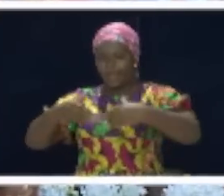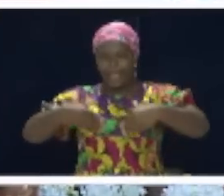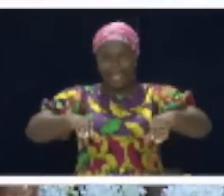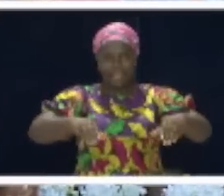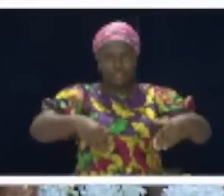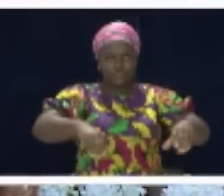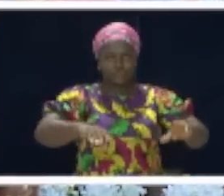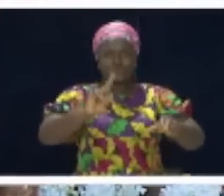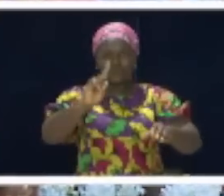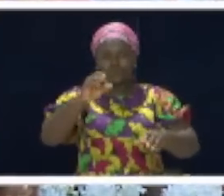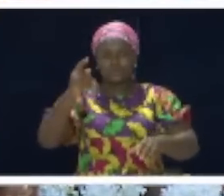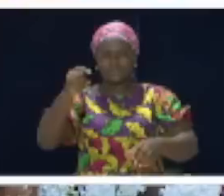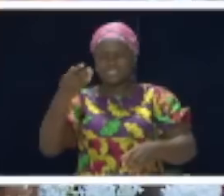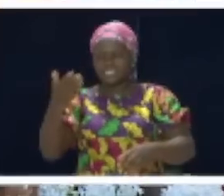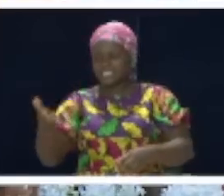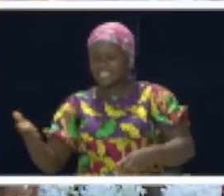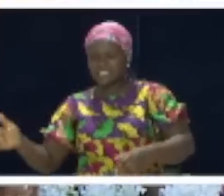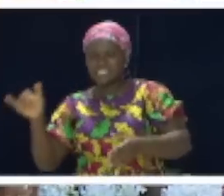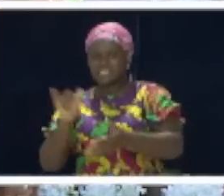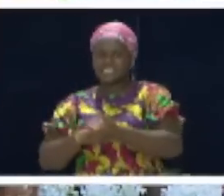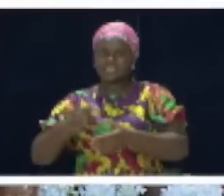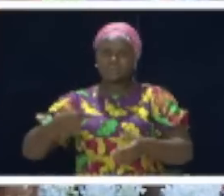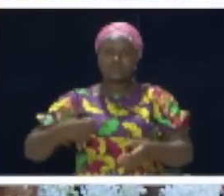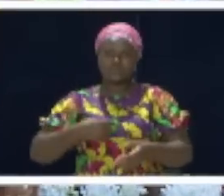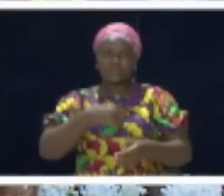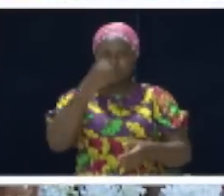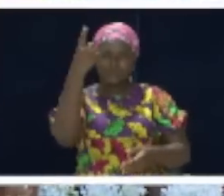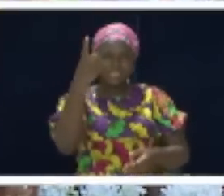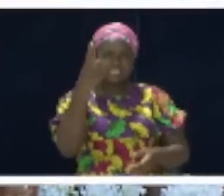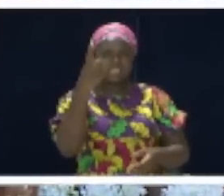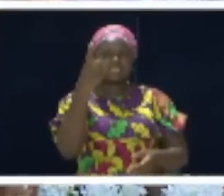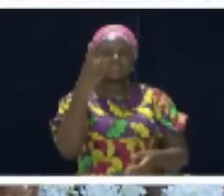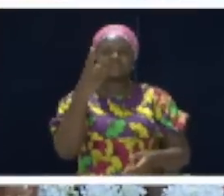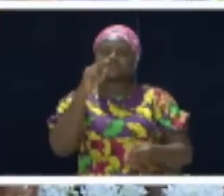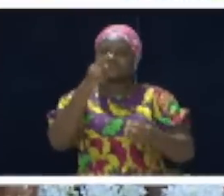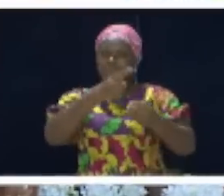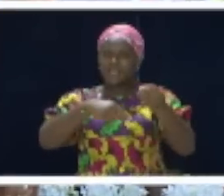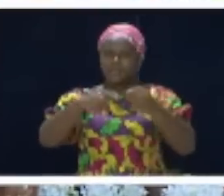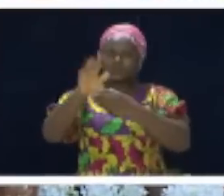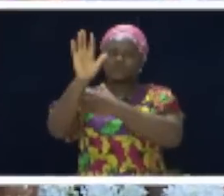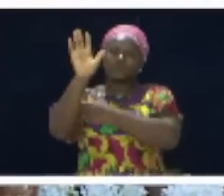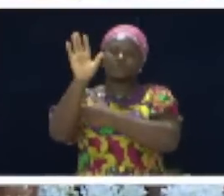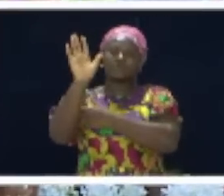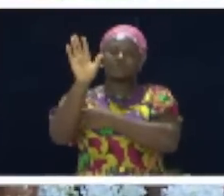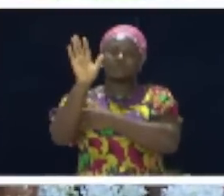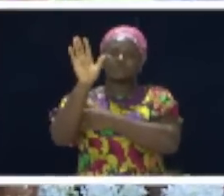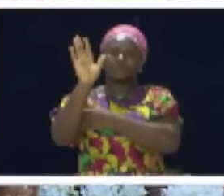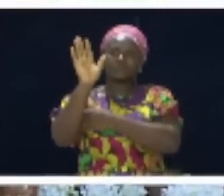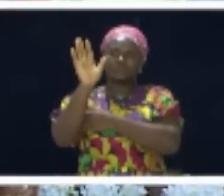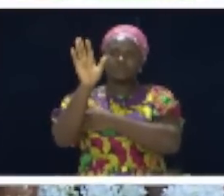one of the things that we understand about God.